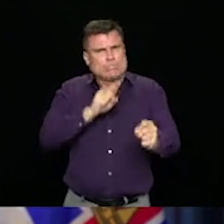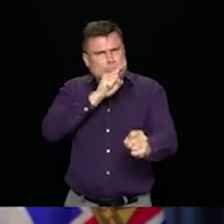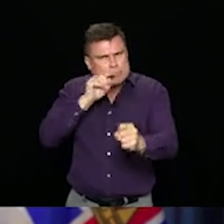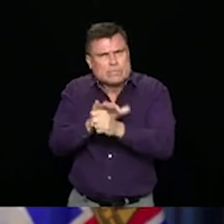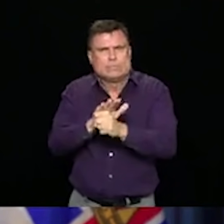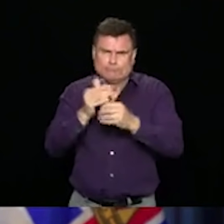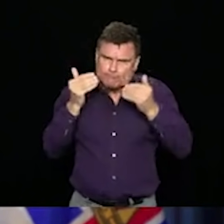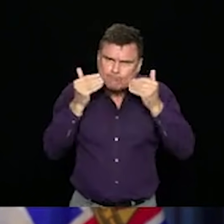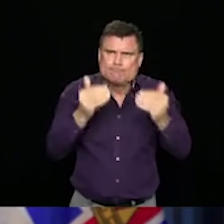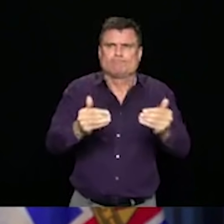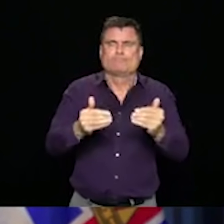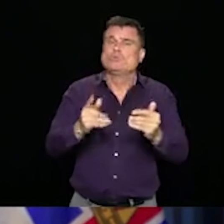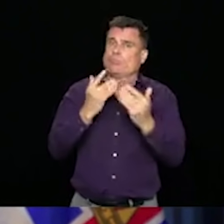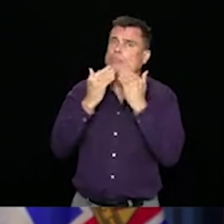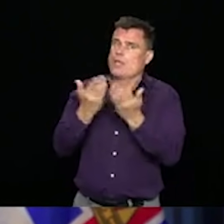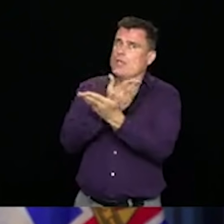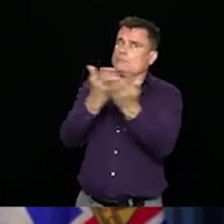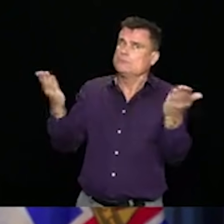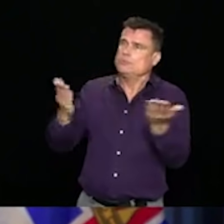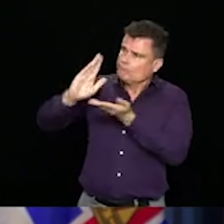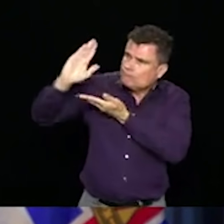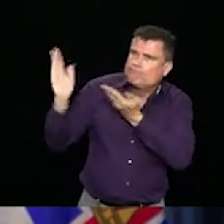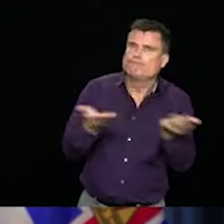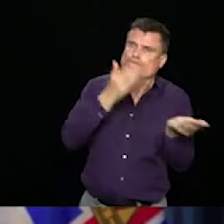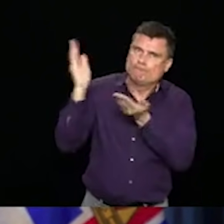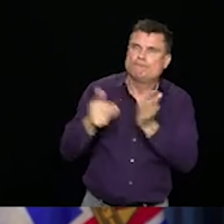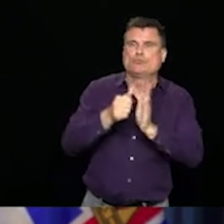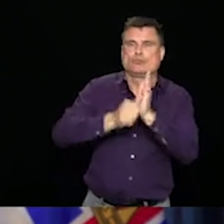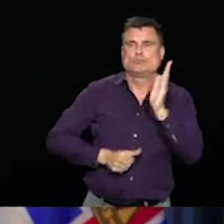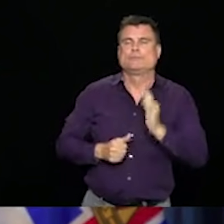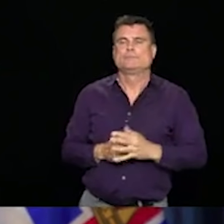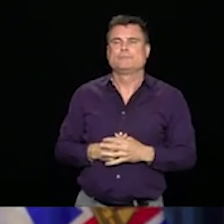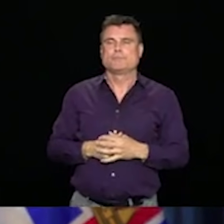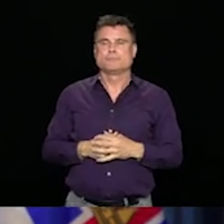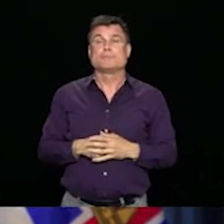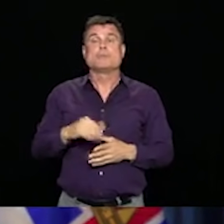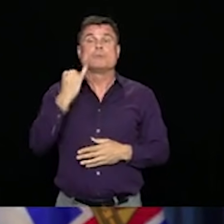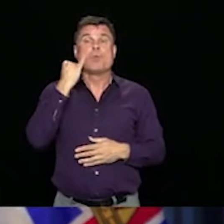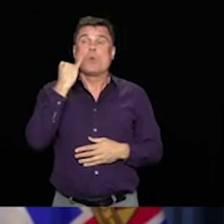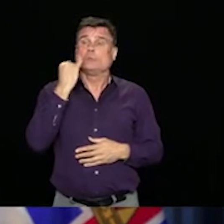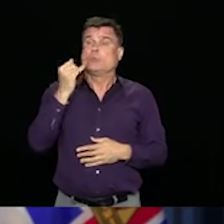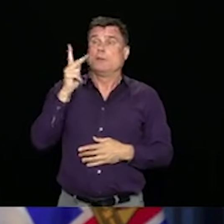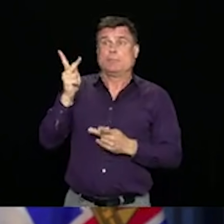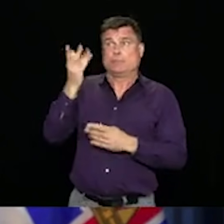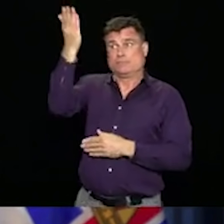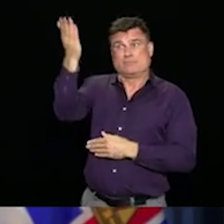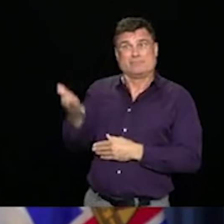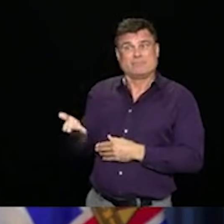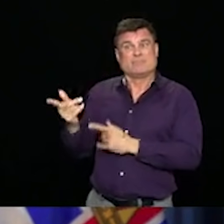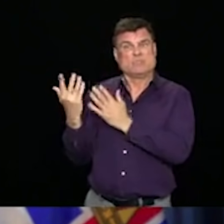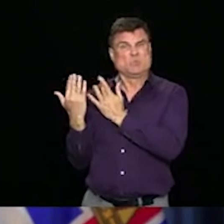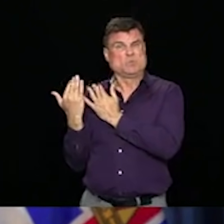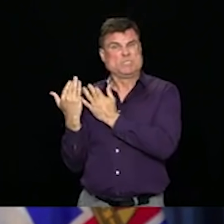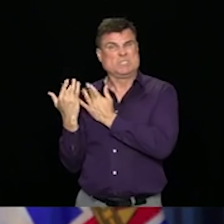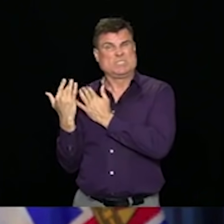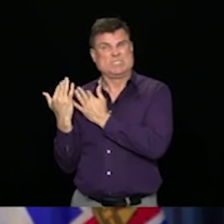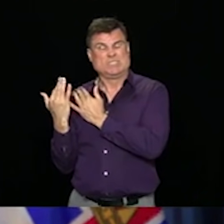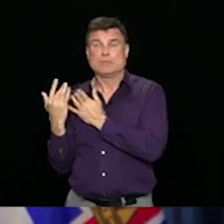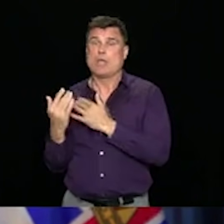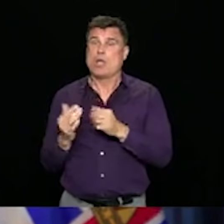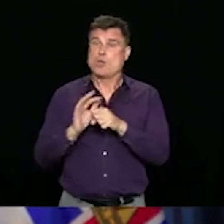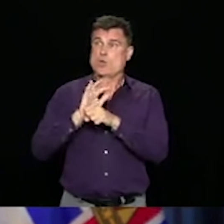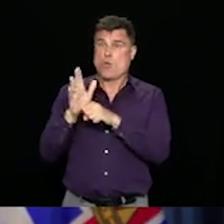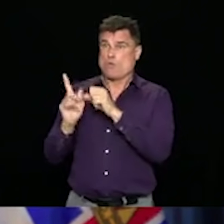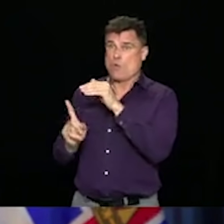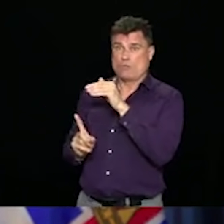of them. To me, it's clear that everyone involved in providing the same energy and helping people waiting for surgeries as we provided in our response to